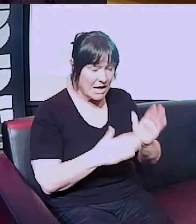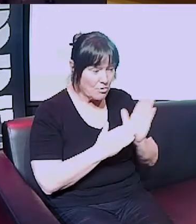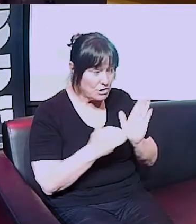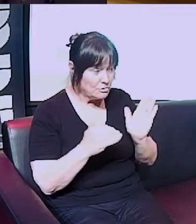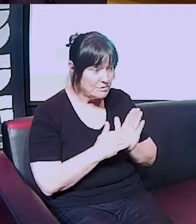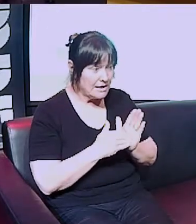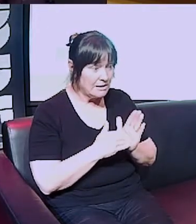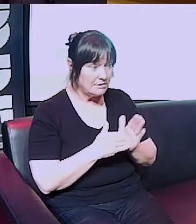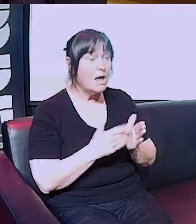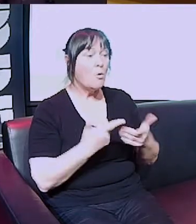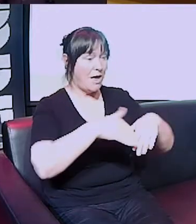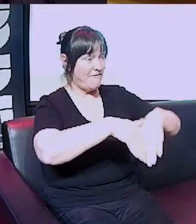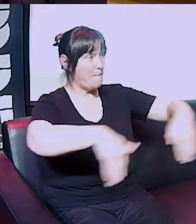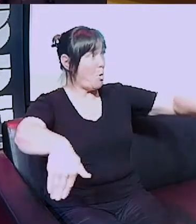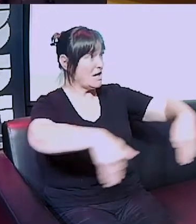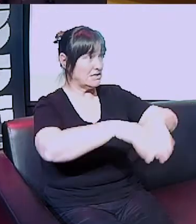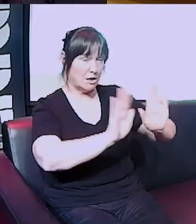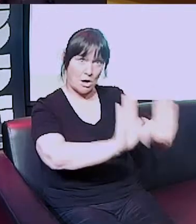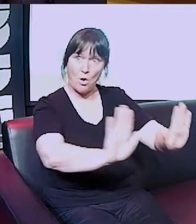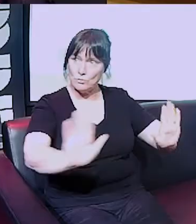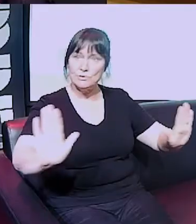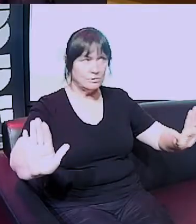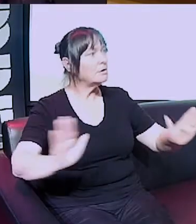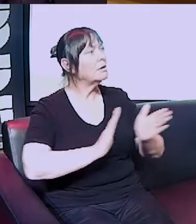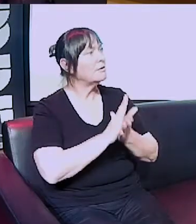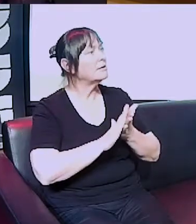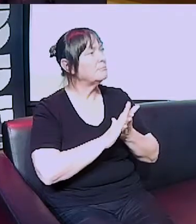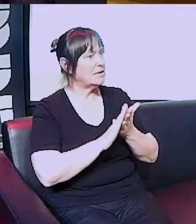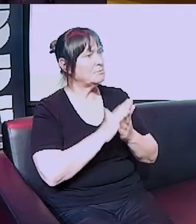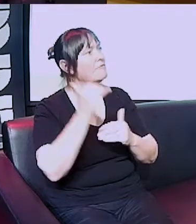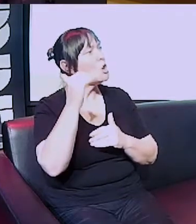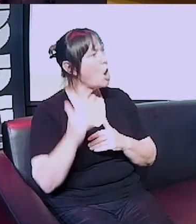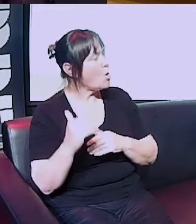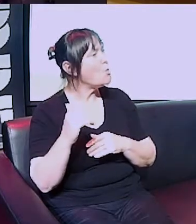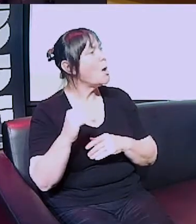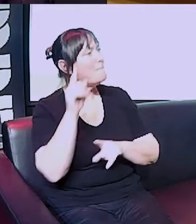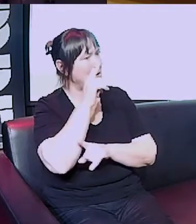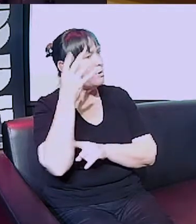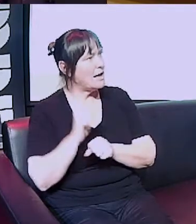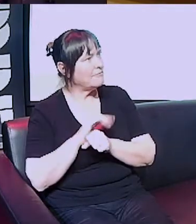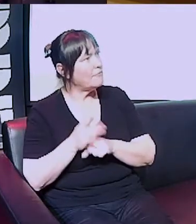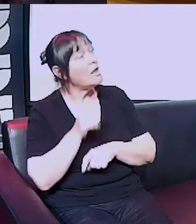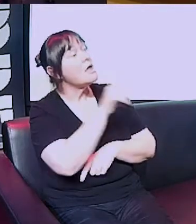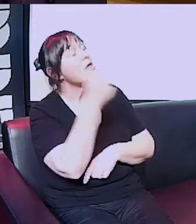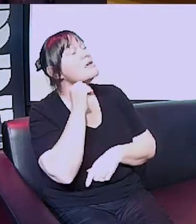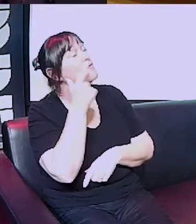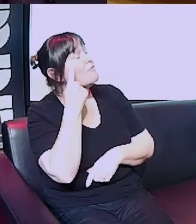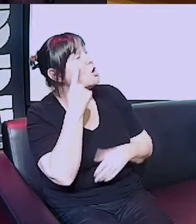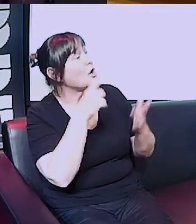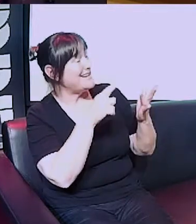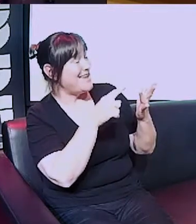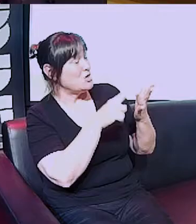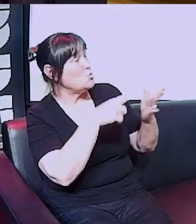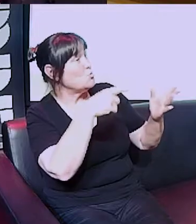borders are fairly tightly closed. That's because we have low caseloads. You look at the UK and the projections that they're putting forward right now and the case numbers